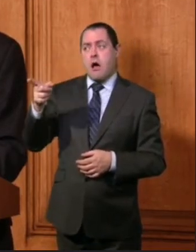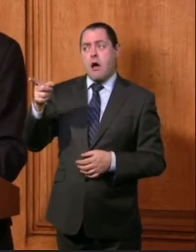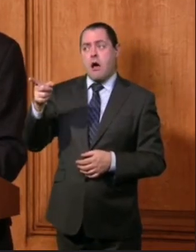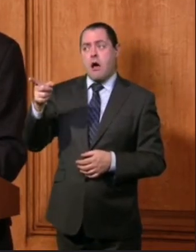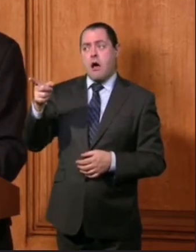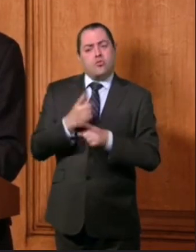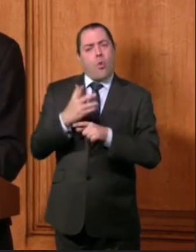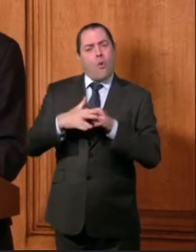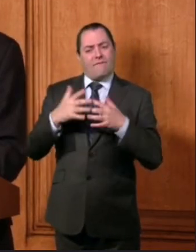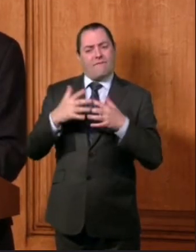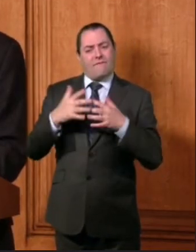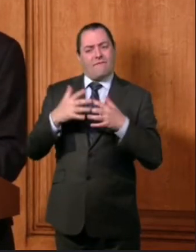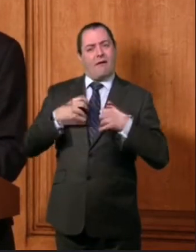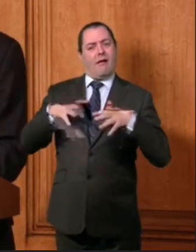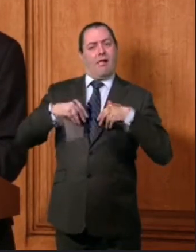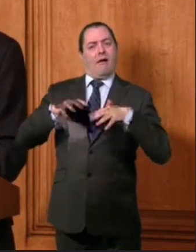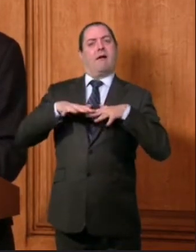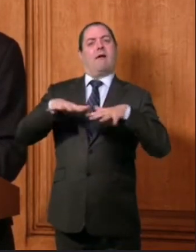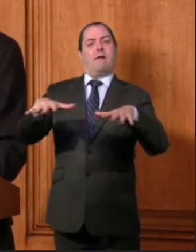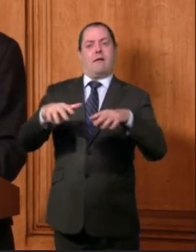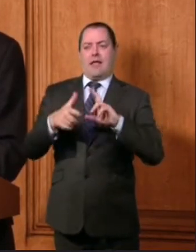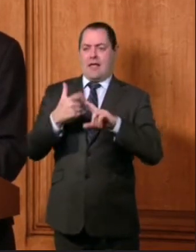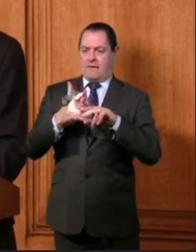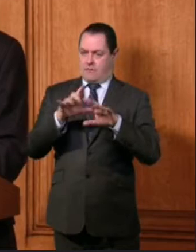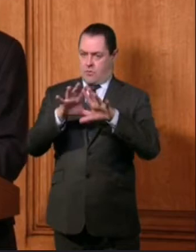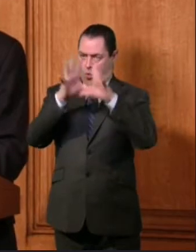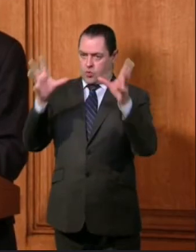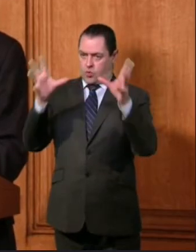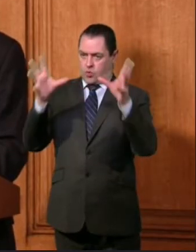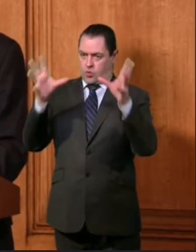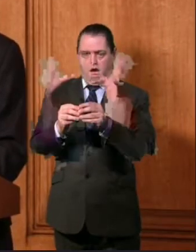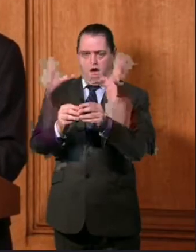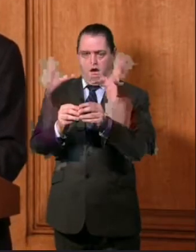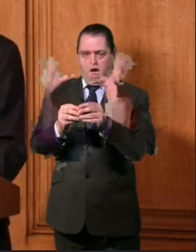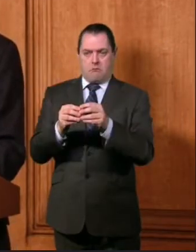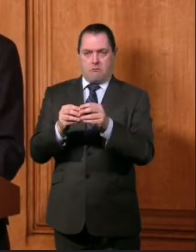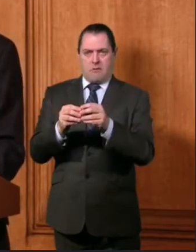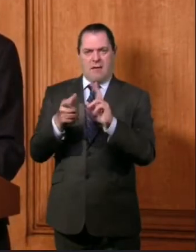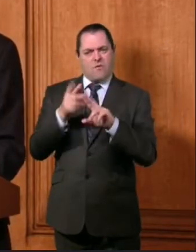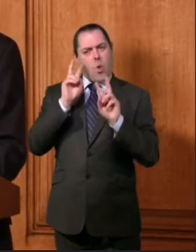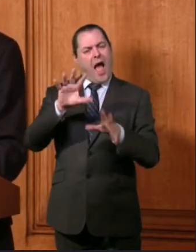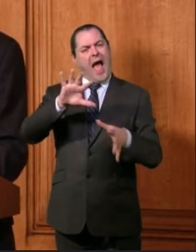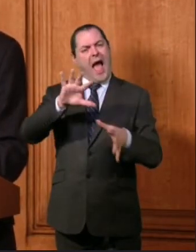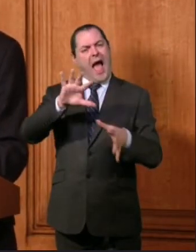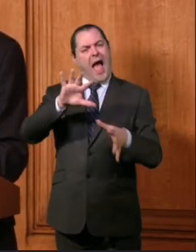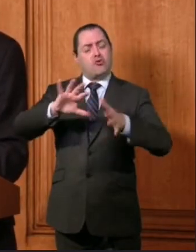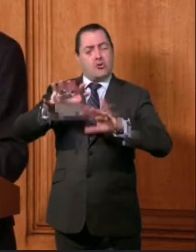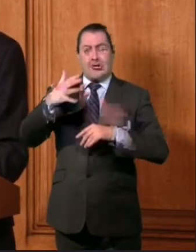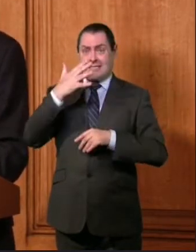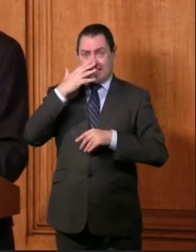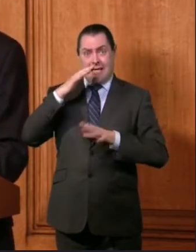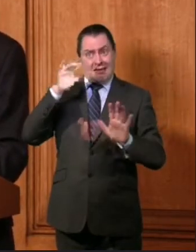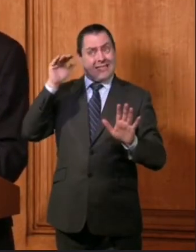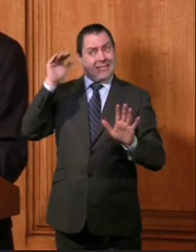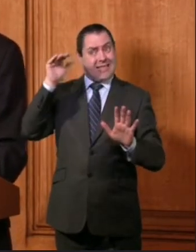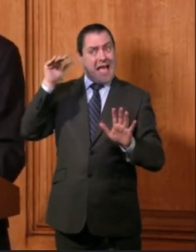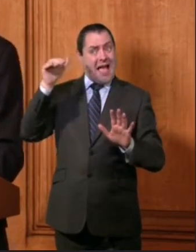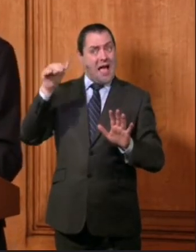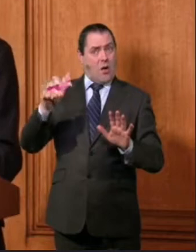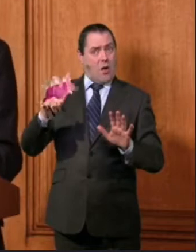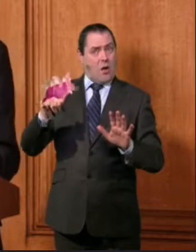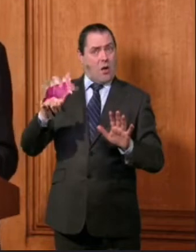of infections is broadly going down, but it's at a very, very high level, and it's extremely precarious. And I really want to